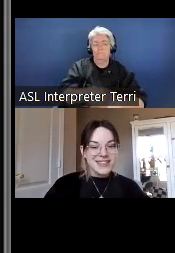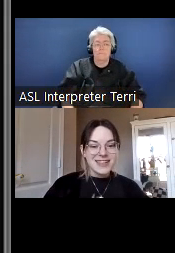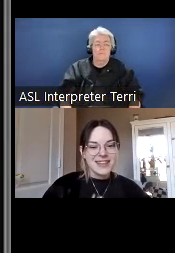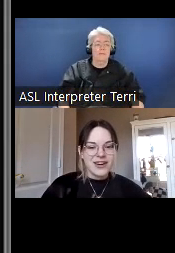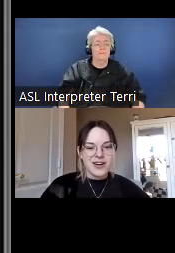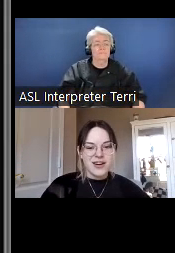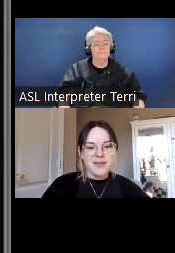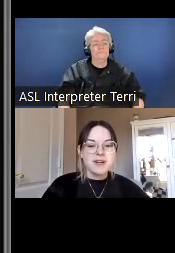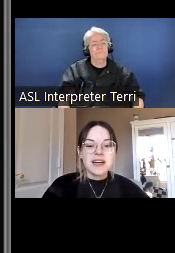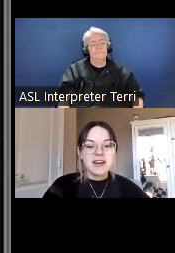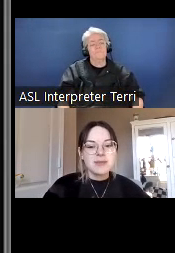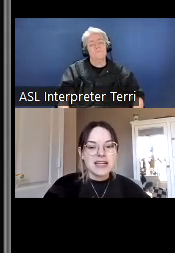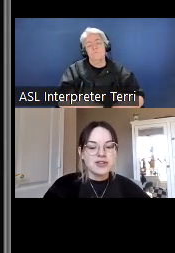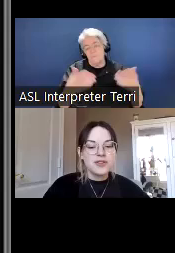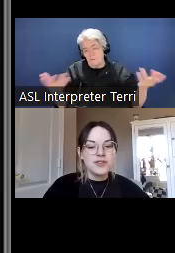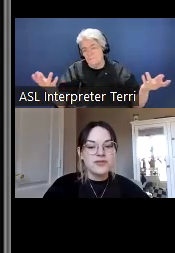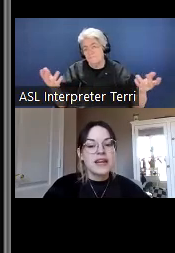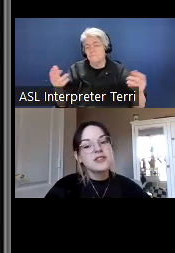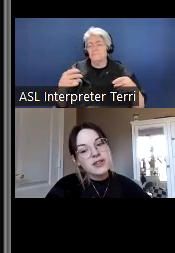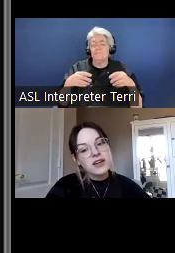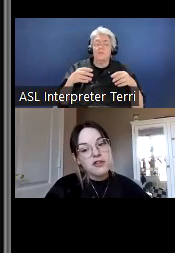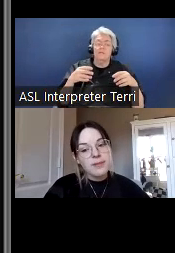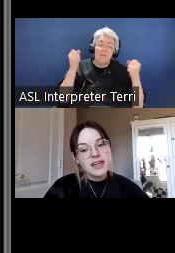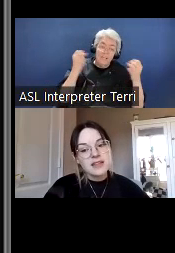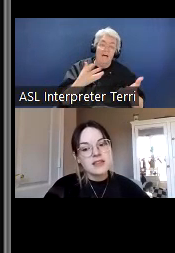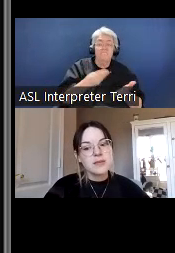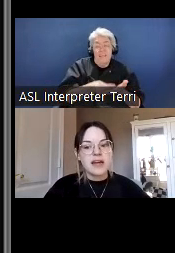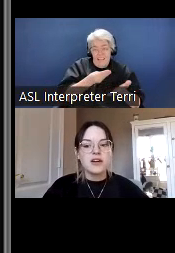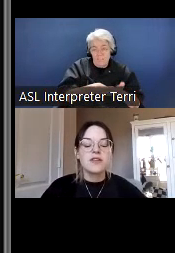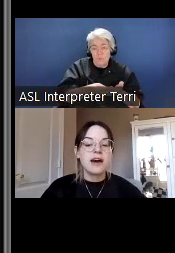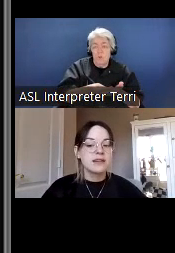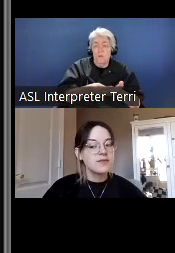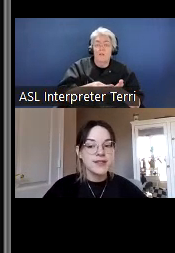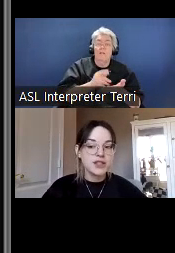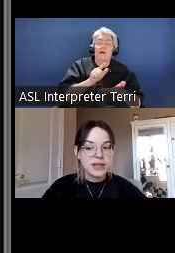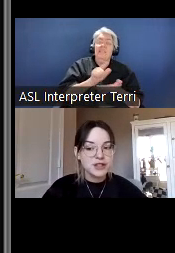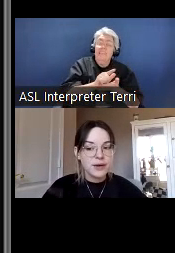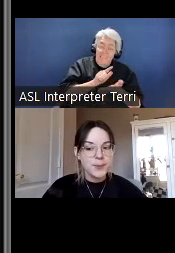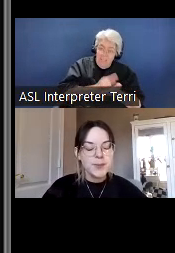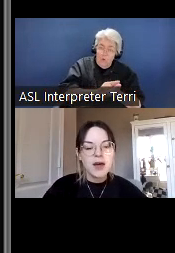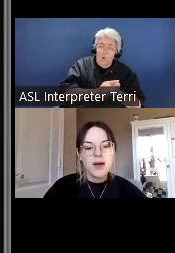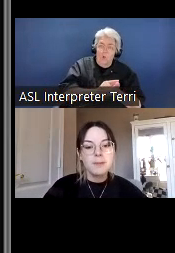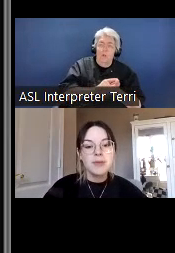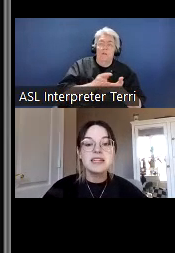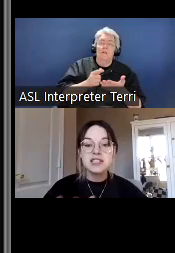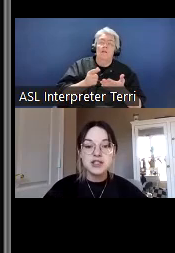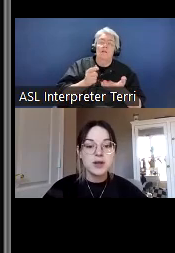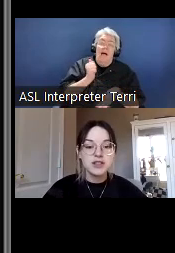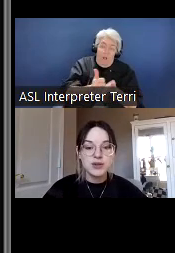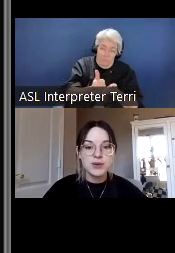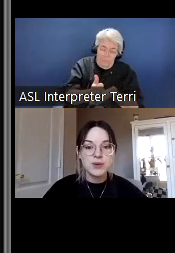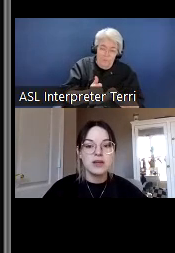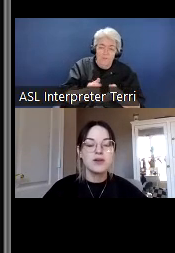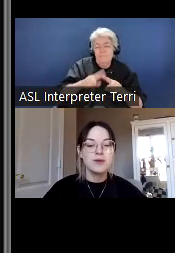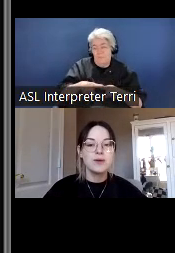Now, obviously, there are a myriad of potential financial legal remedies depending on the facts of the situation. But I did just